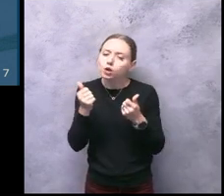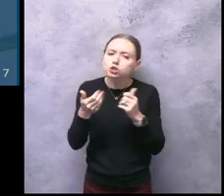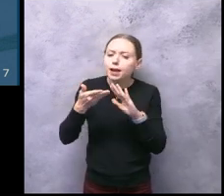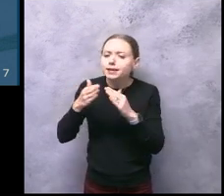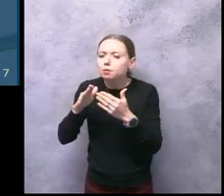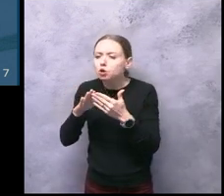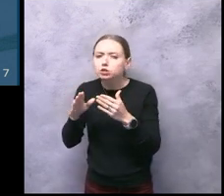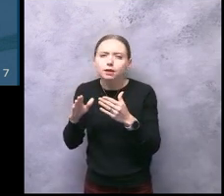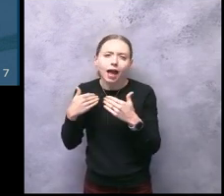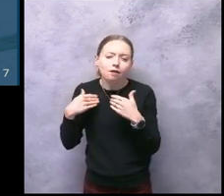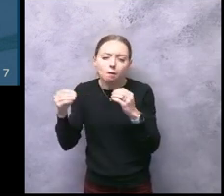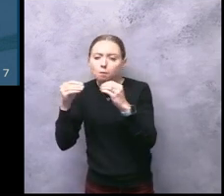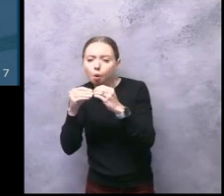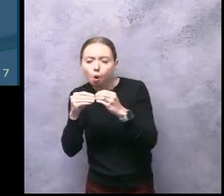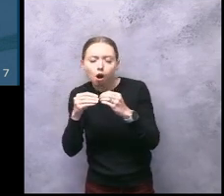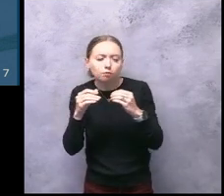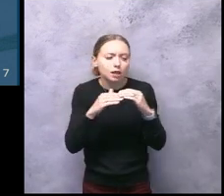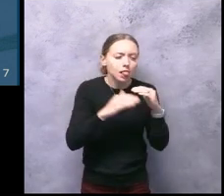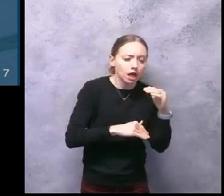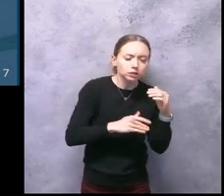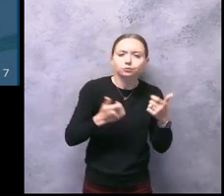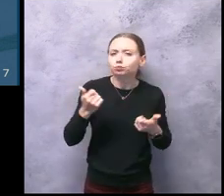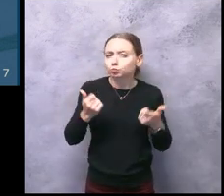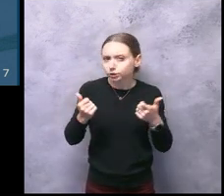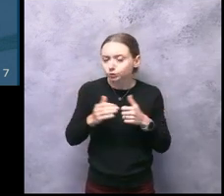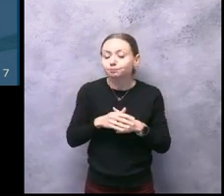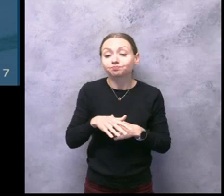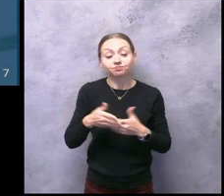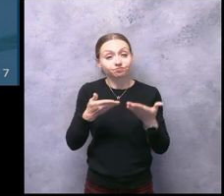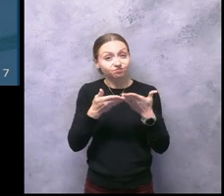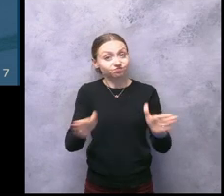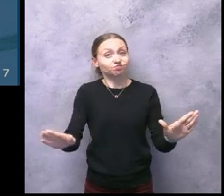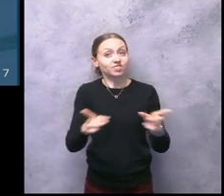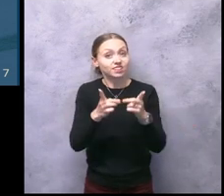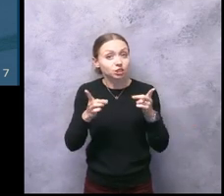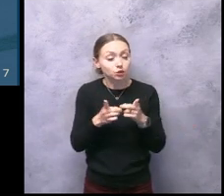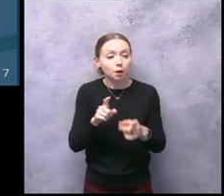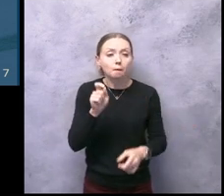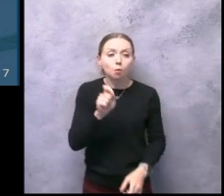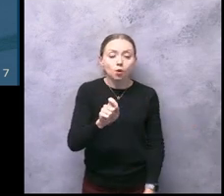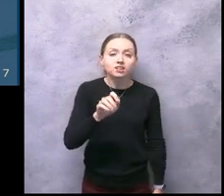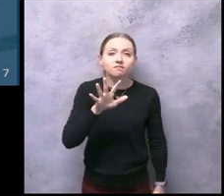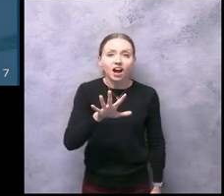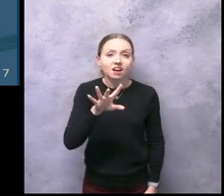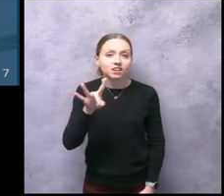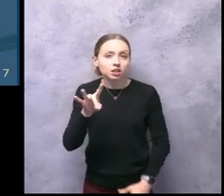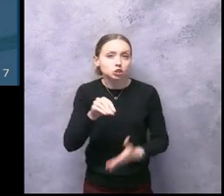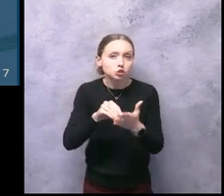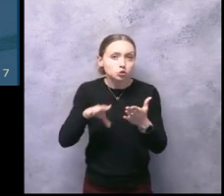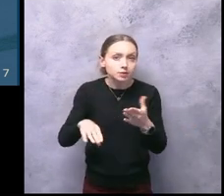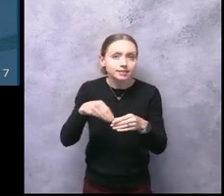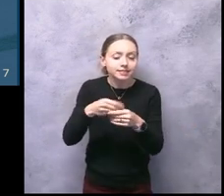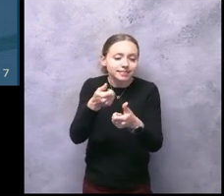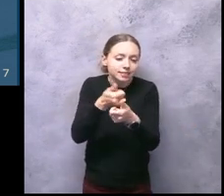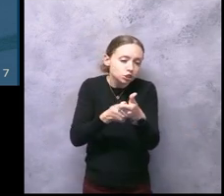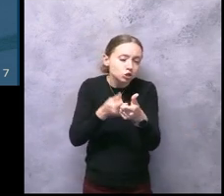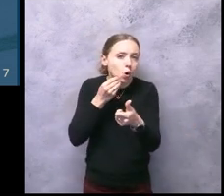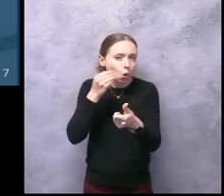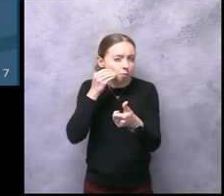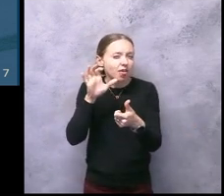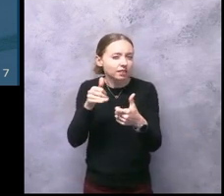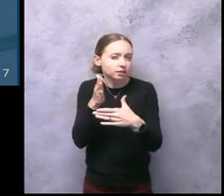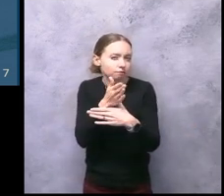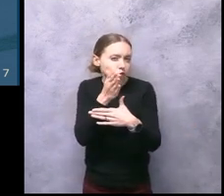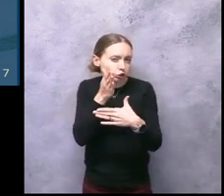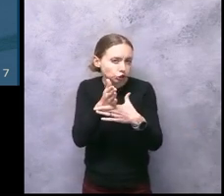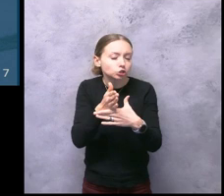population ages. So district-wide, 0.58 students per home, that's the average across the district, but that varies